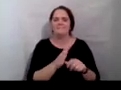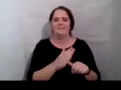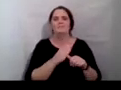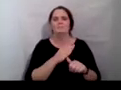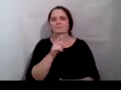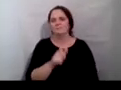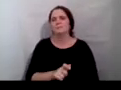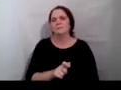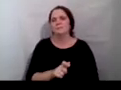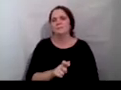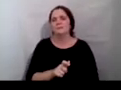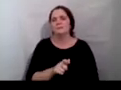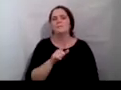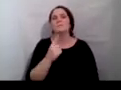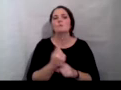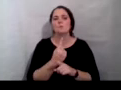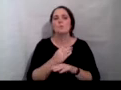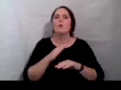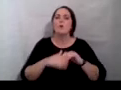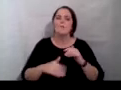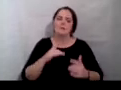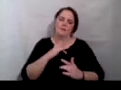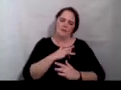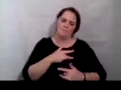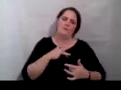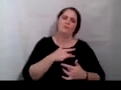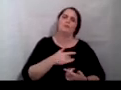it emotional ecology, but was certainly speaking about an